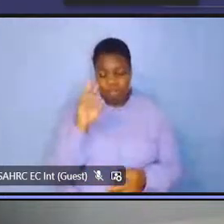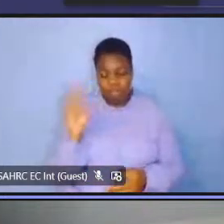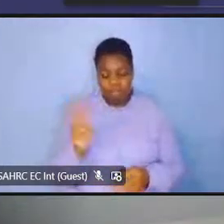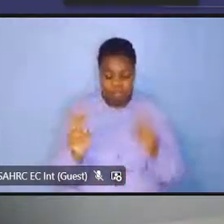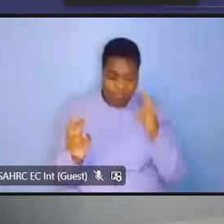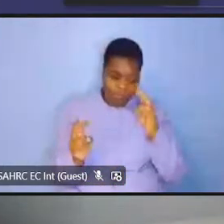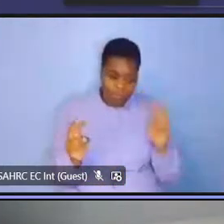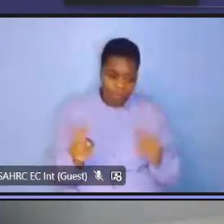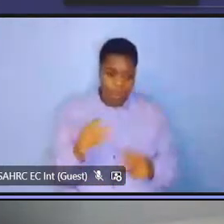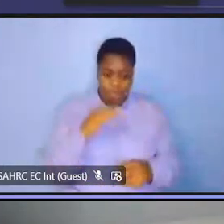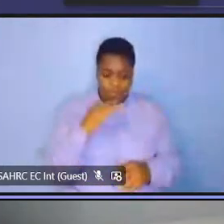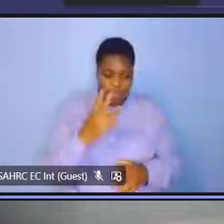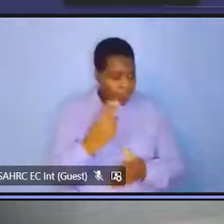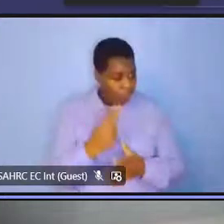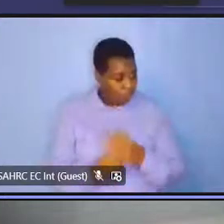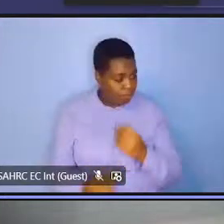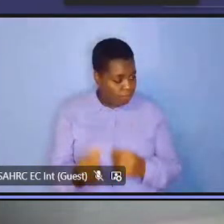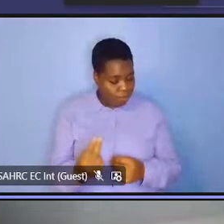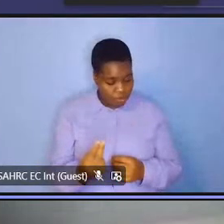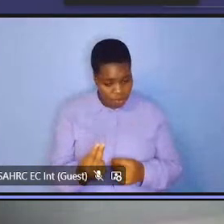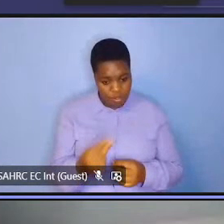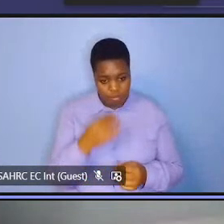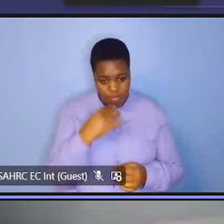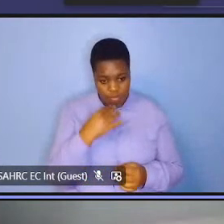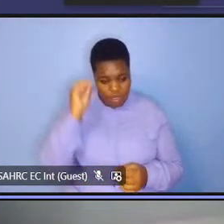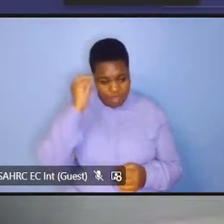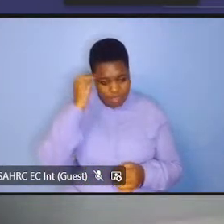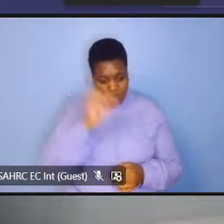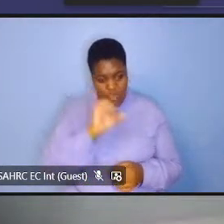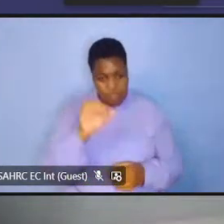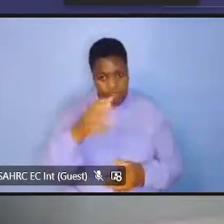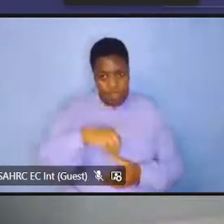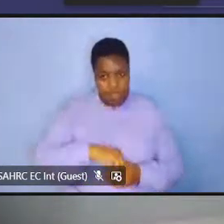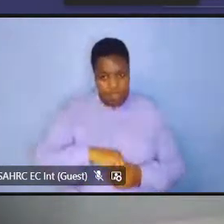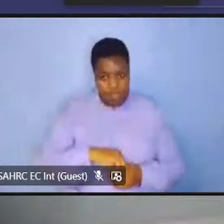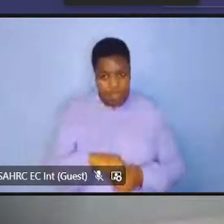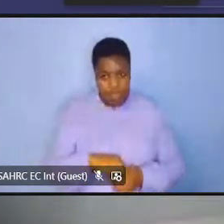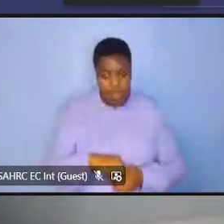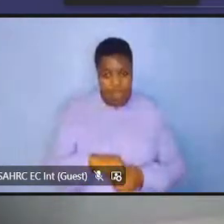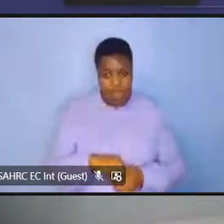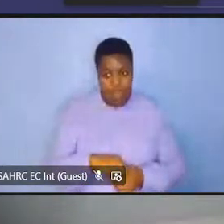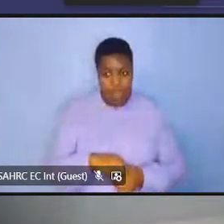involves balance in competing interests. On one hand, to keep schools safe,